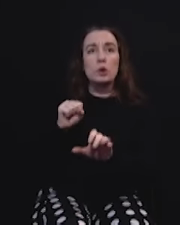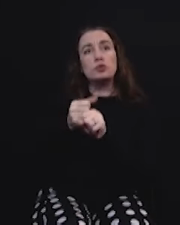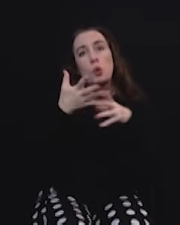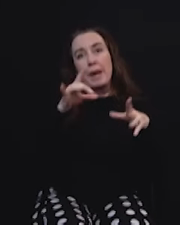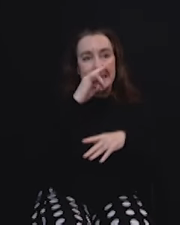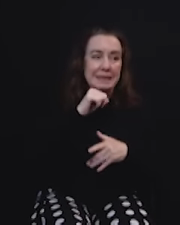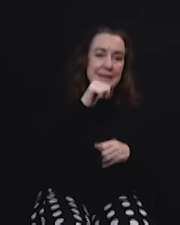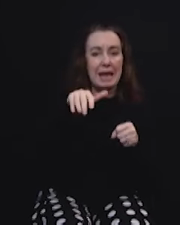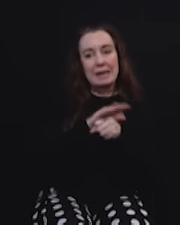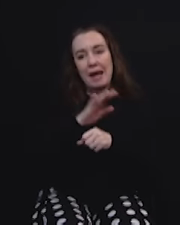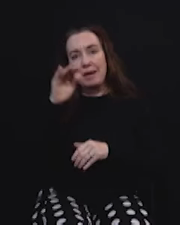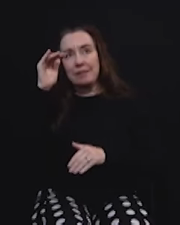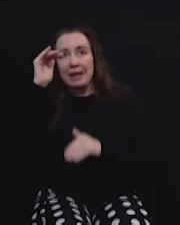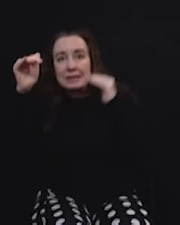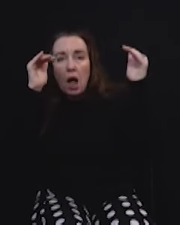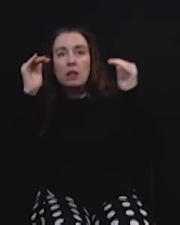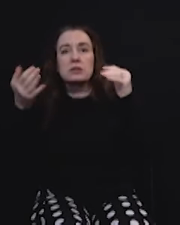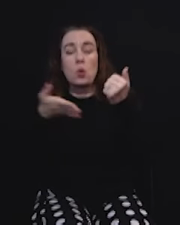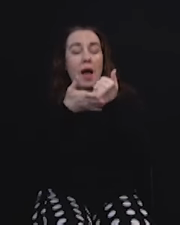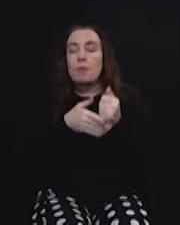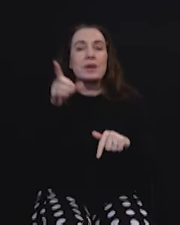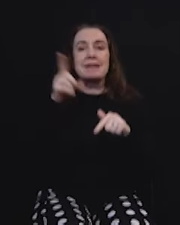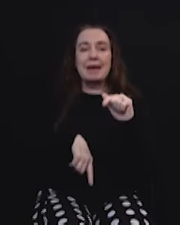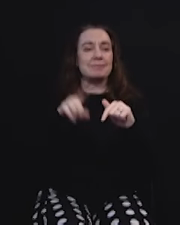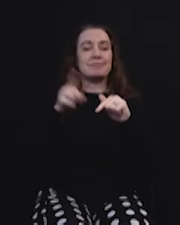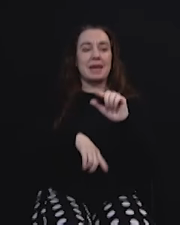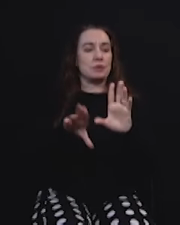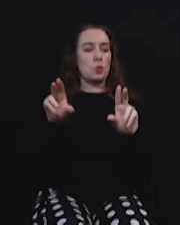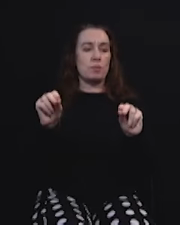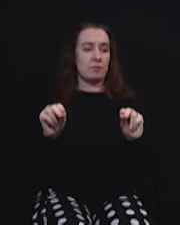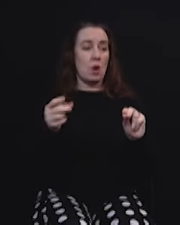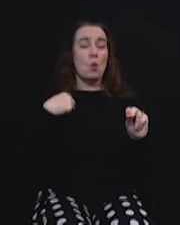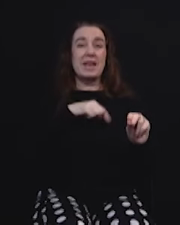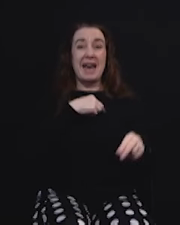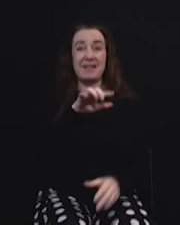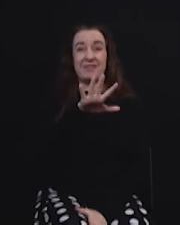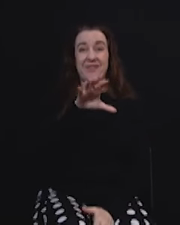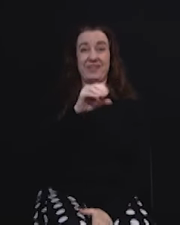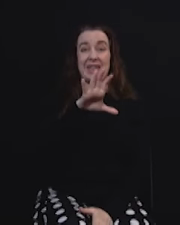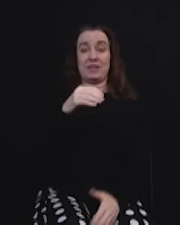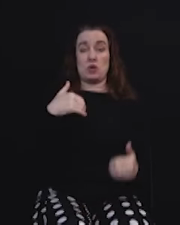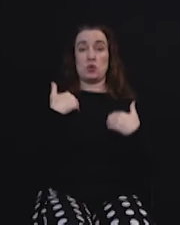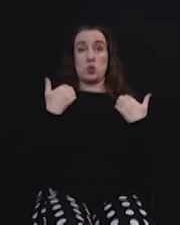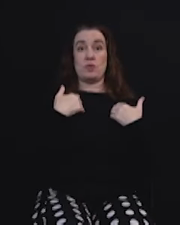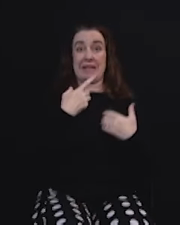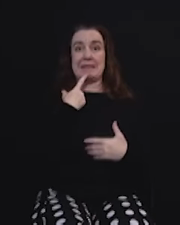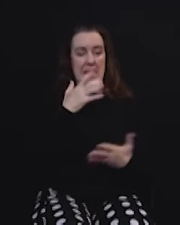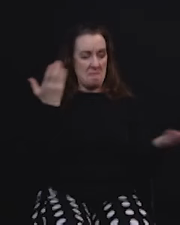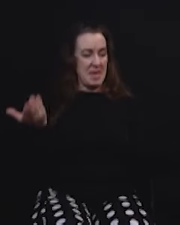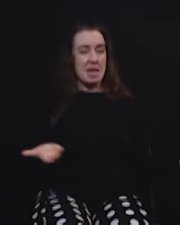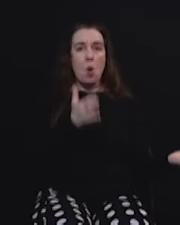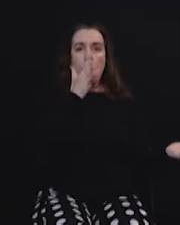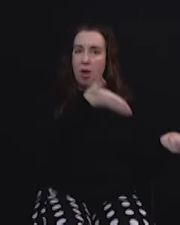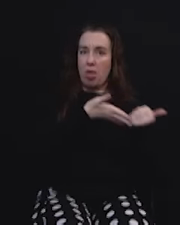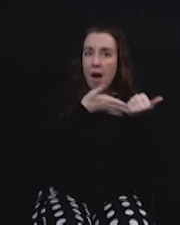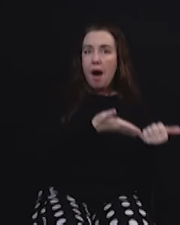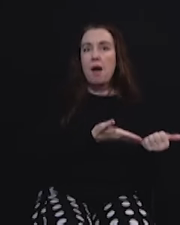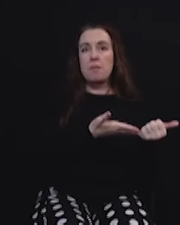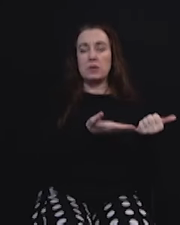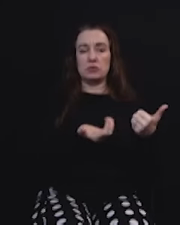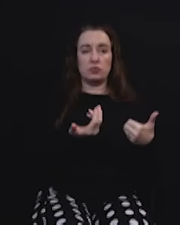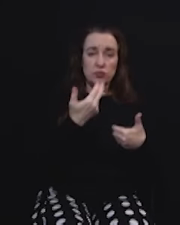kids and not enough adults to help out. We can't do that. We can't do that. We have almost 50 youth who've said, I'm here to help. I want to be a part